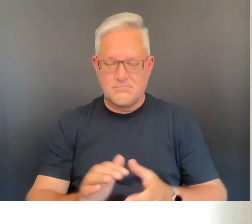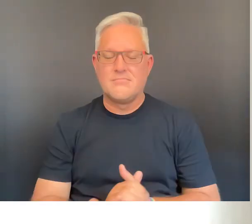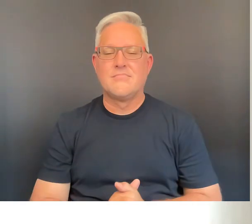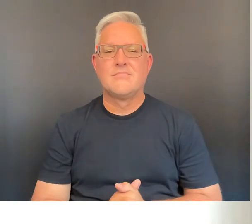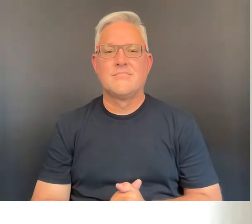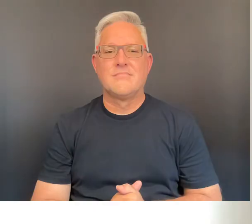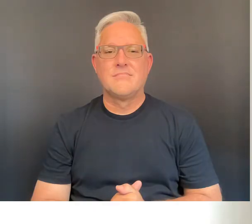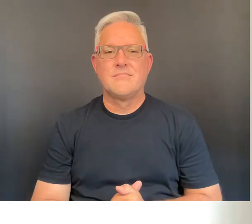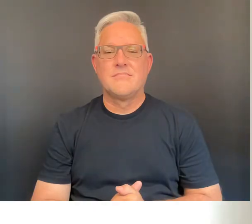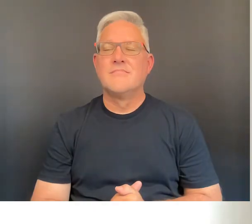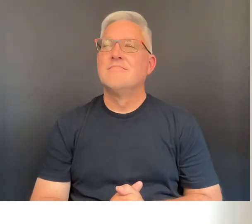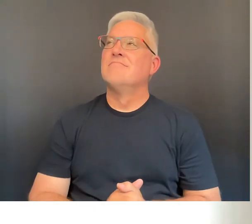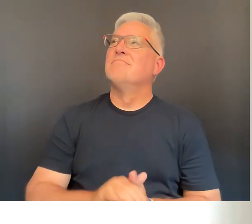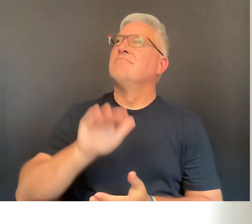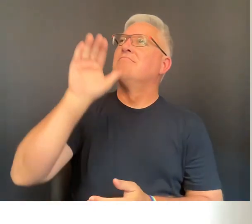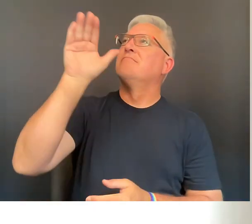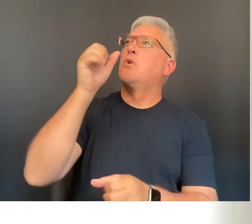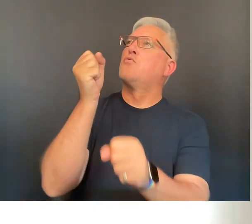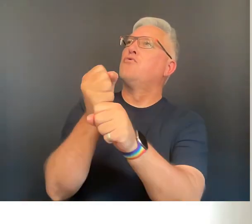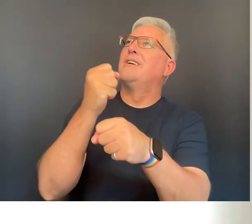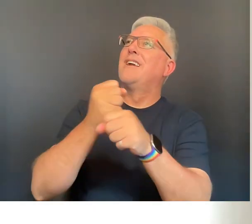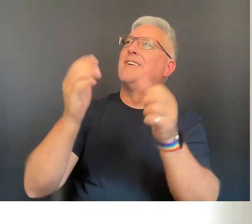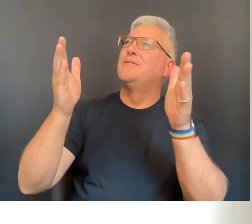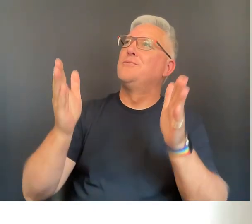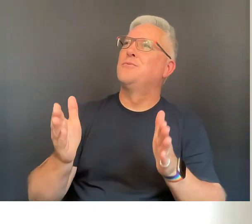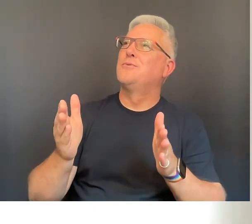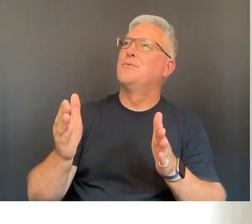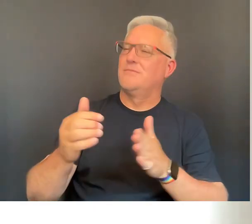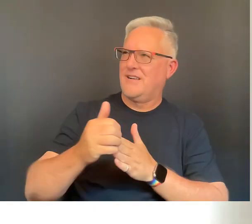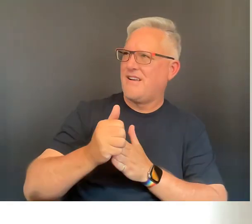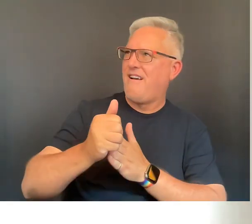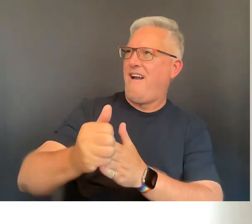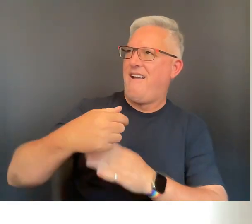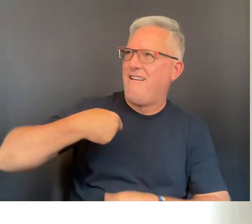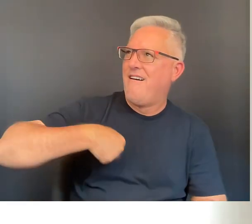Creator, guide us to rebuild,